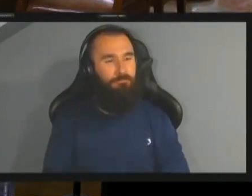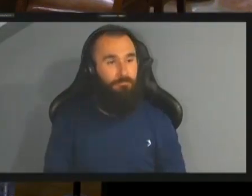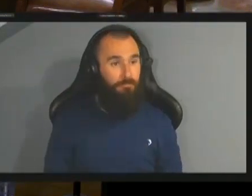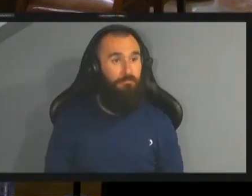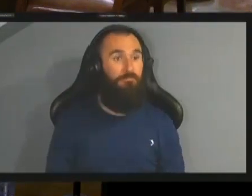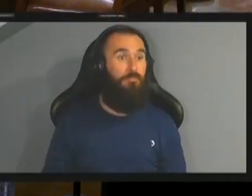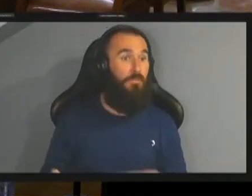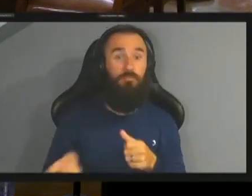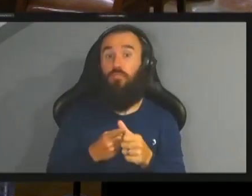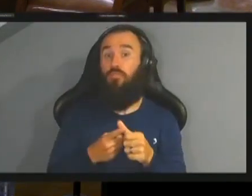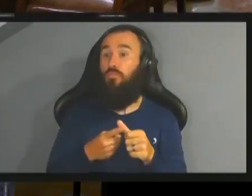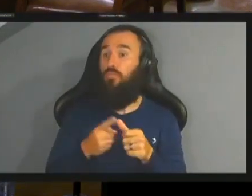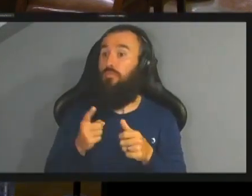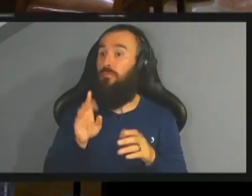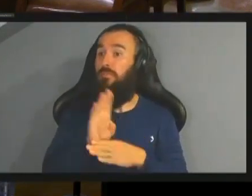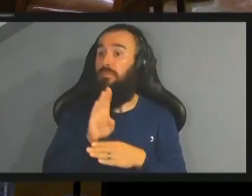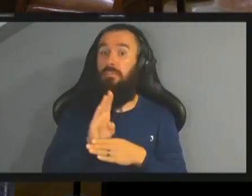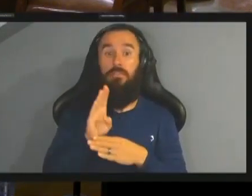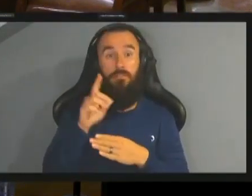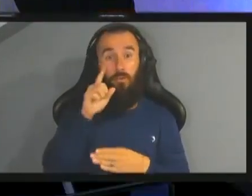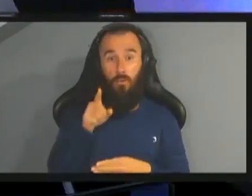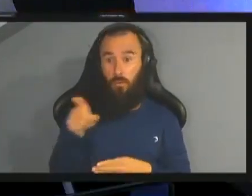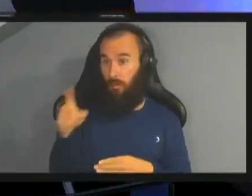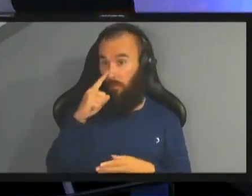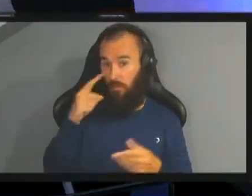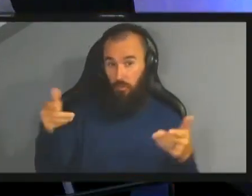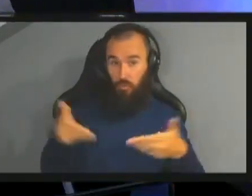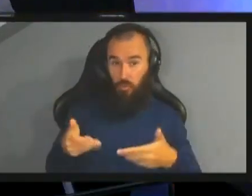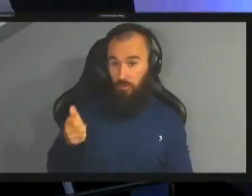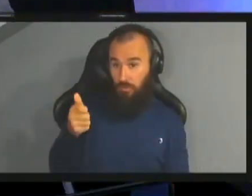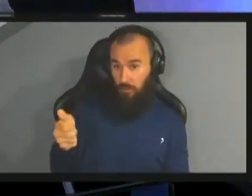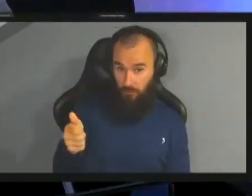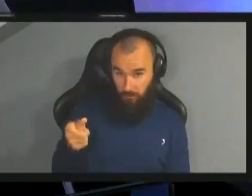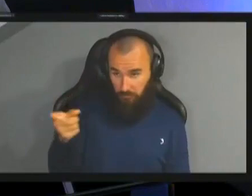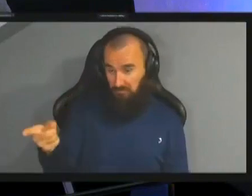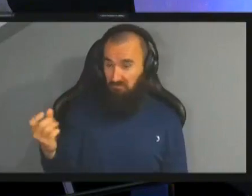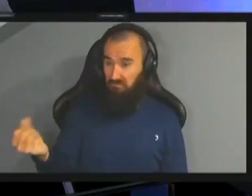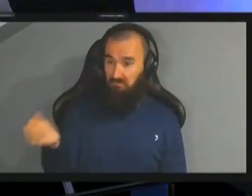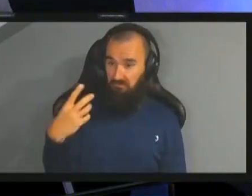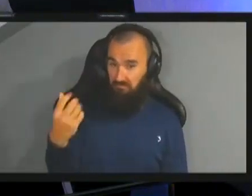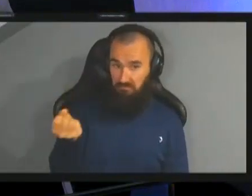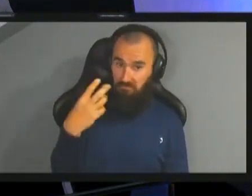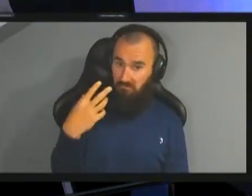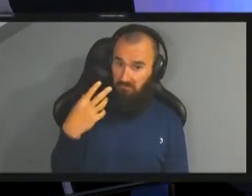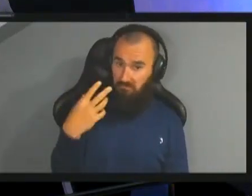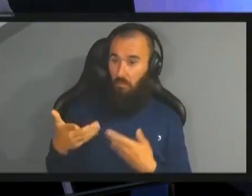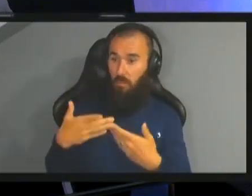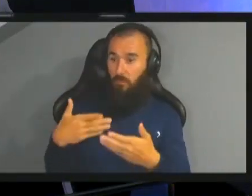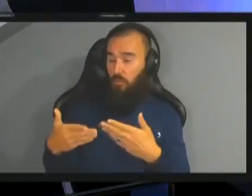first order of business is for you to please introduce yourself and to give whatever